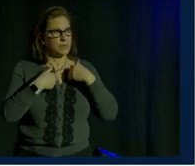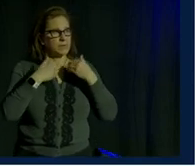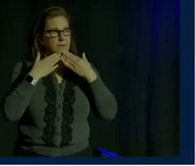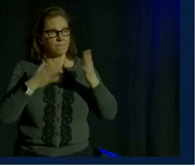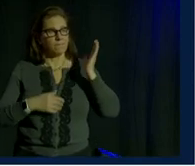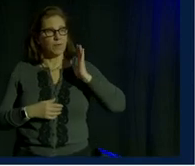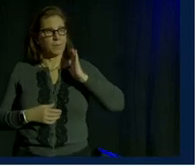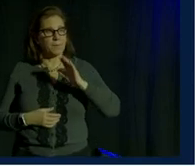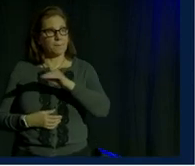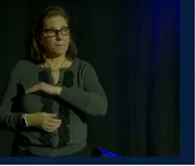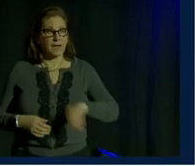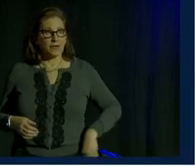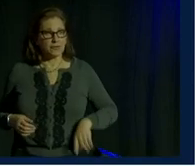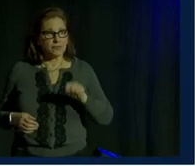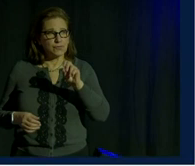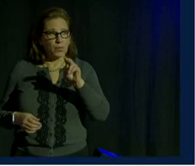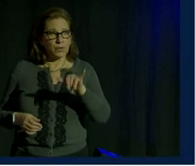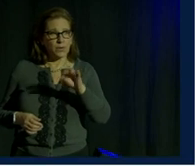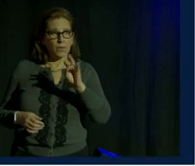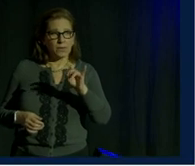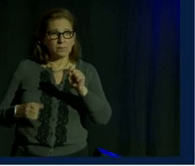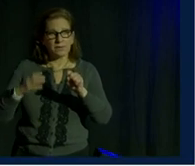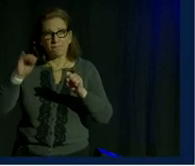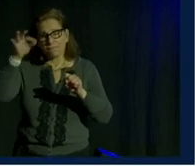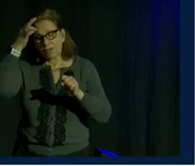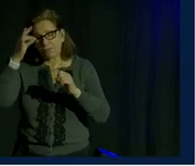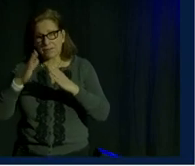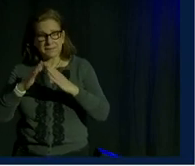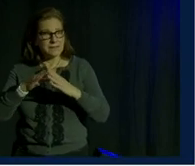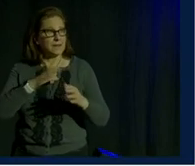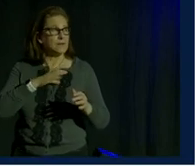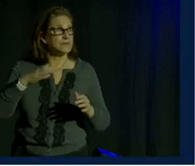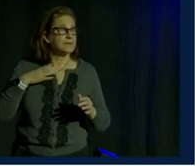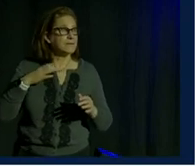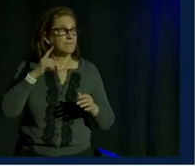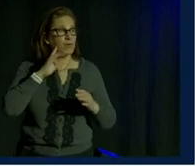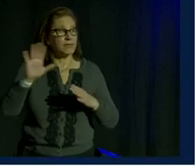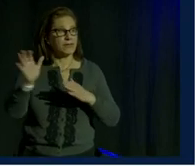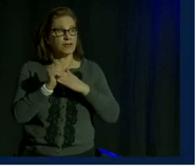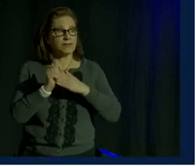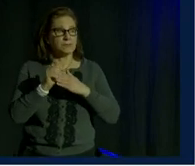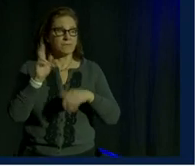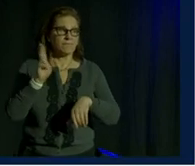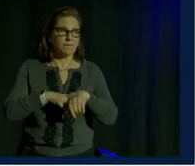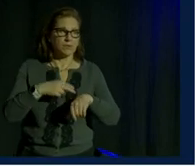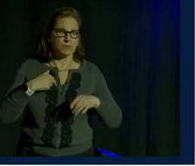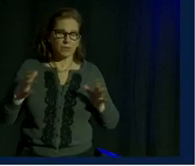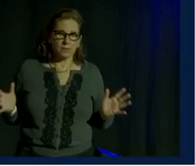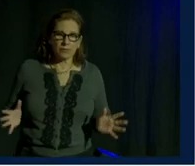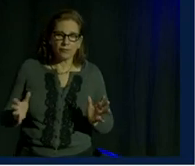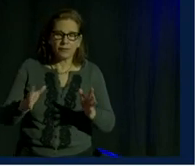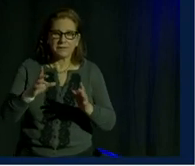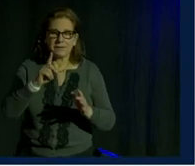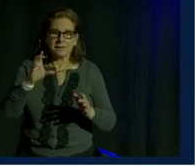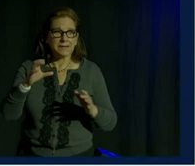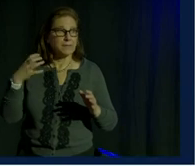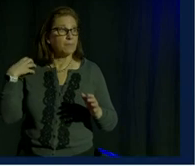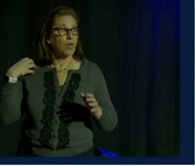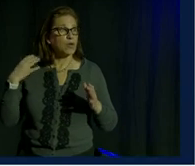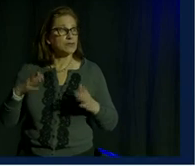Council for their leadership in organizing. And of course, we encourage other DC employers to sign the Return to Work pledge